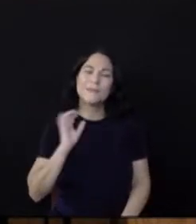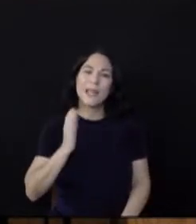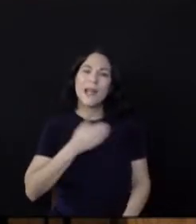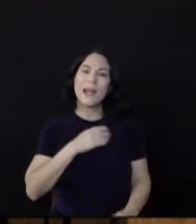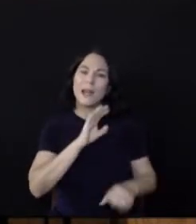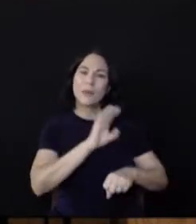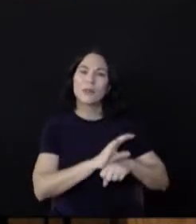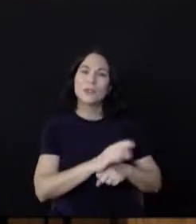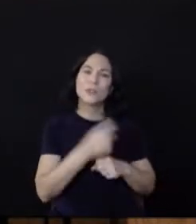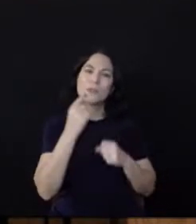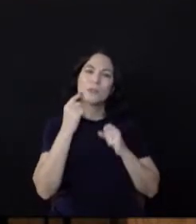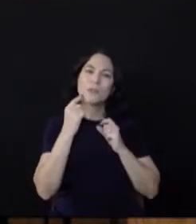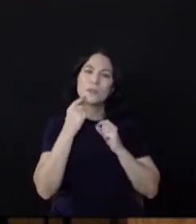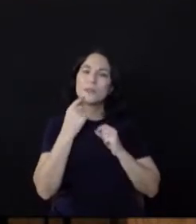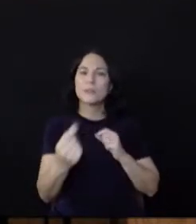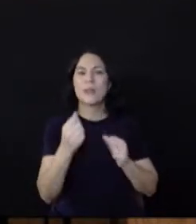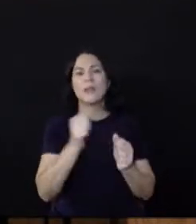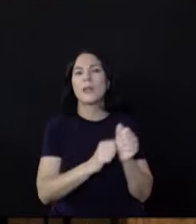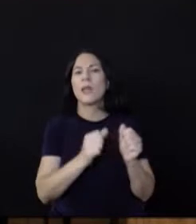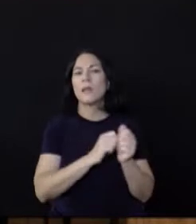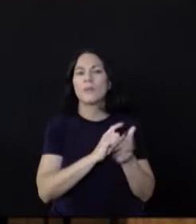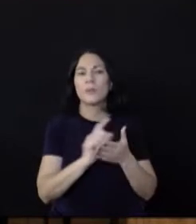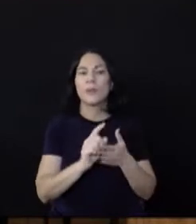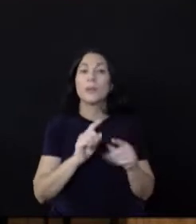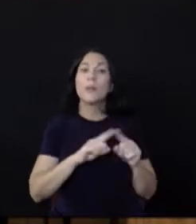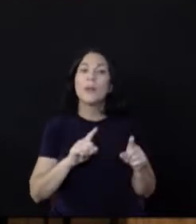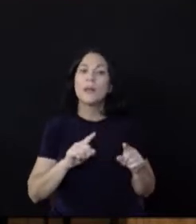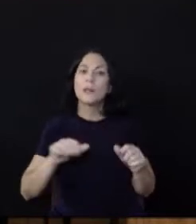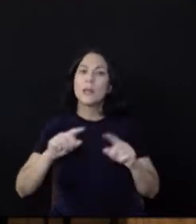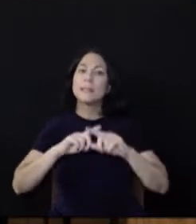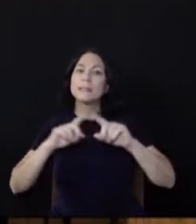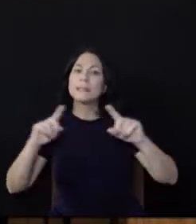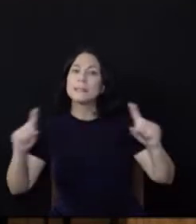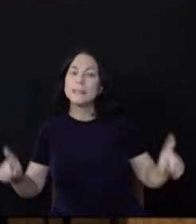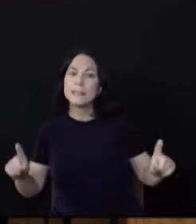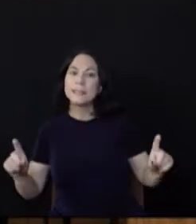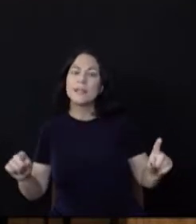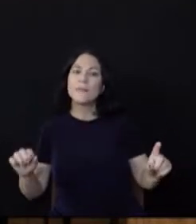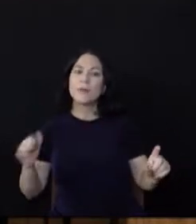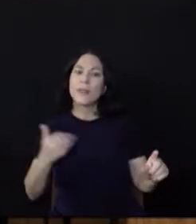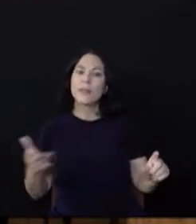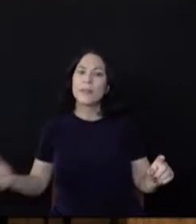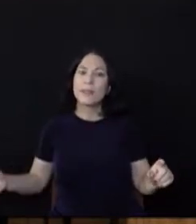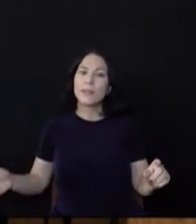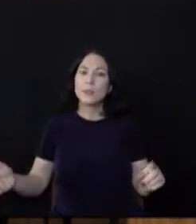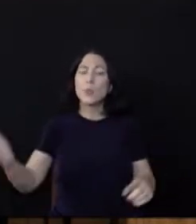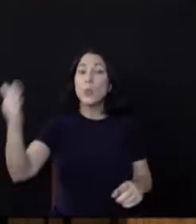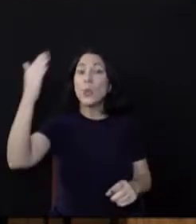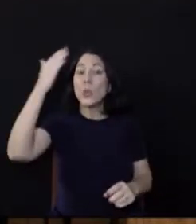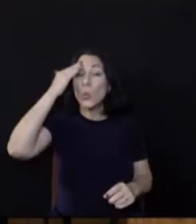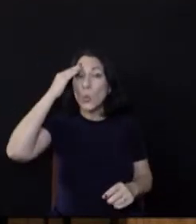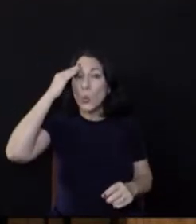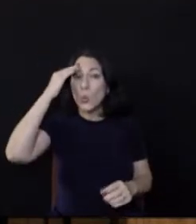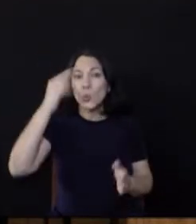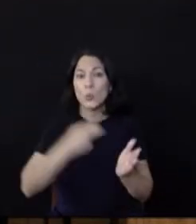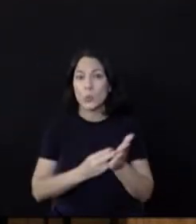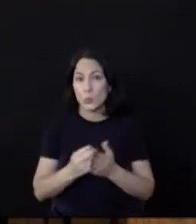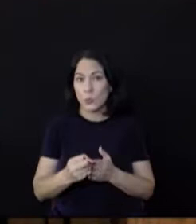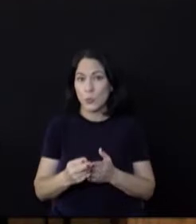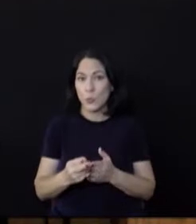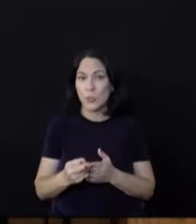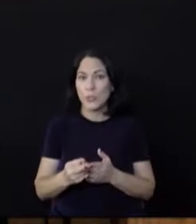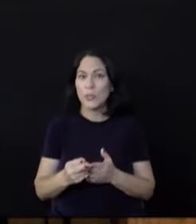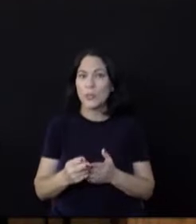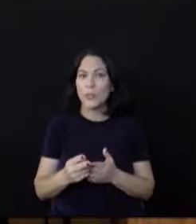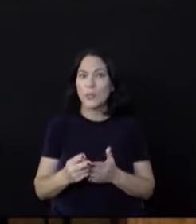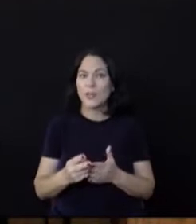But it's another thing to be a human being who knows the truth of what it means to